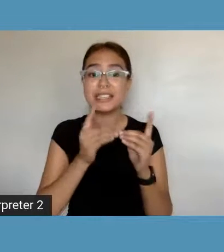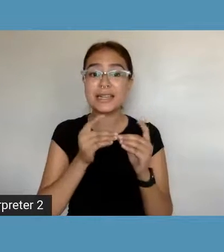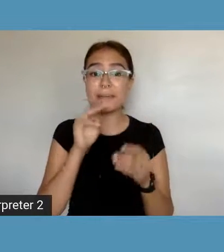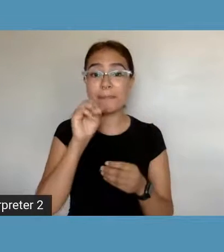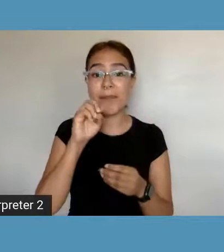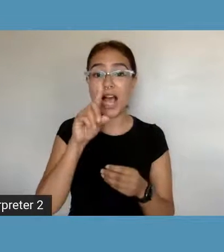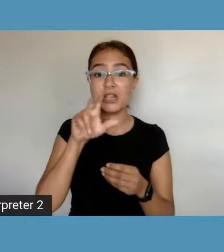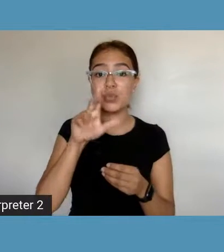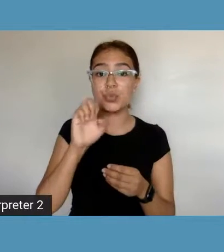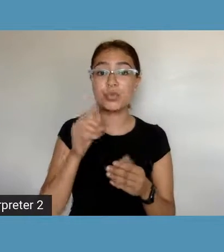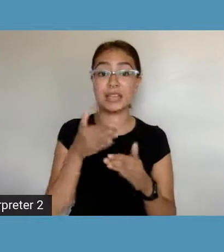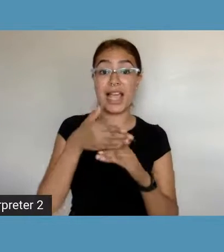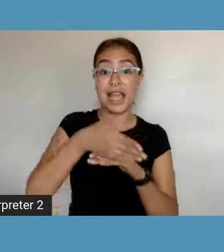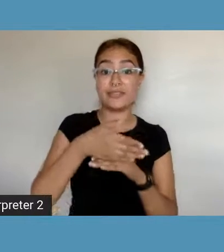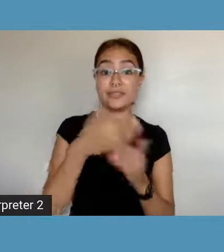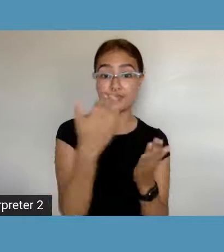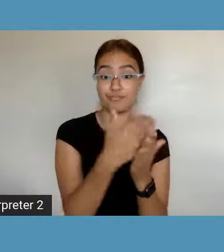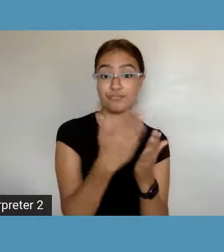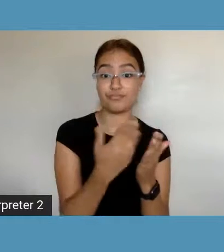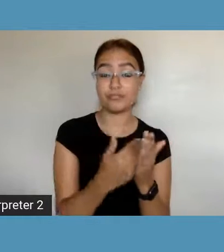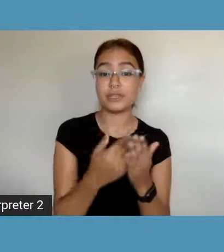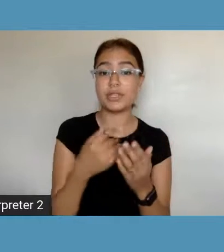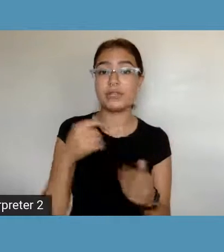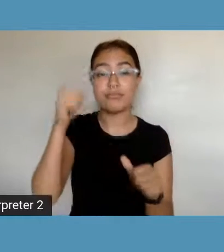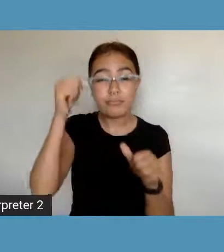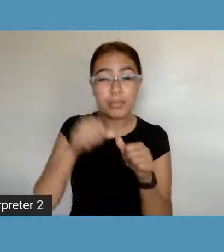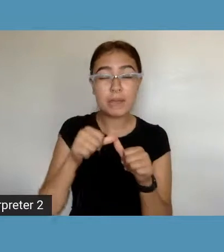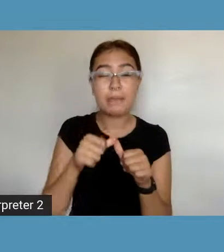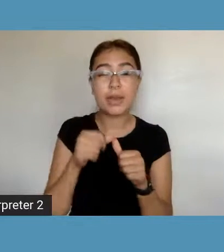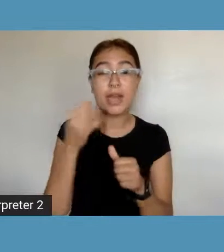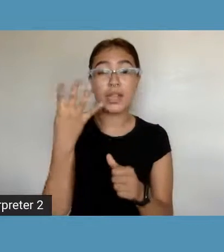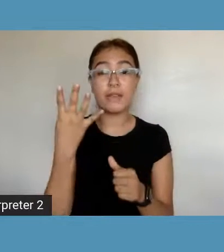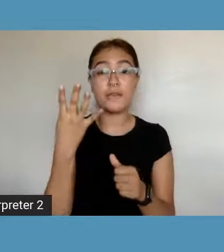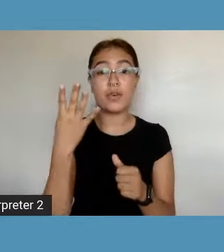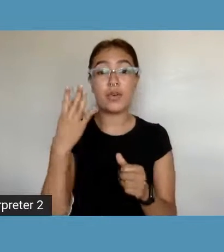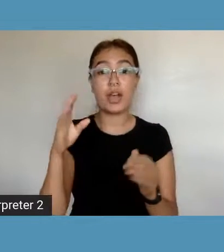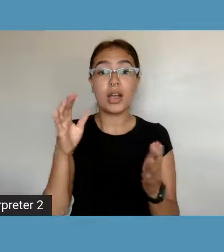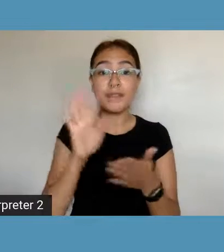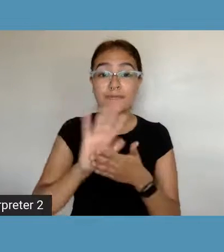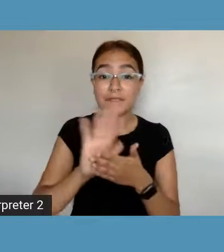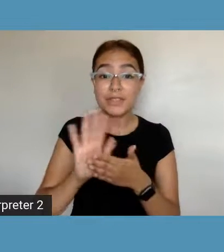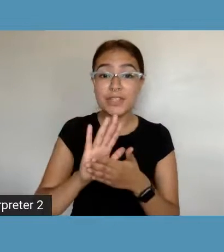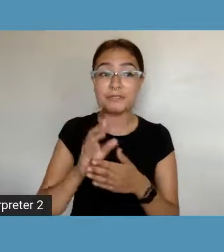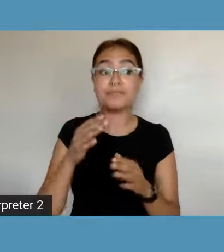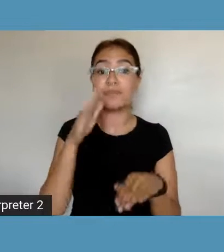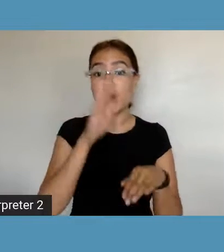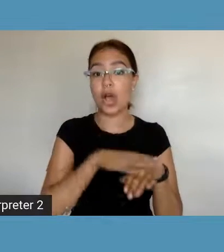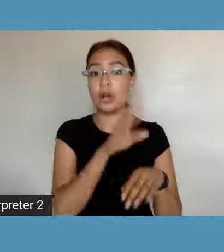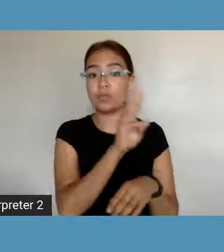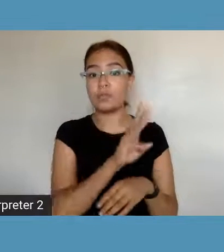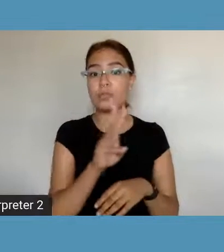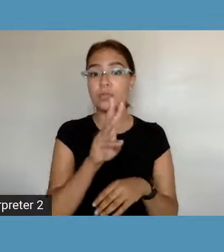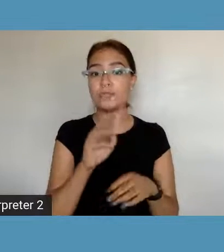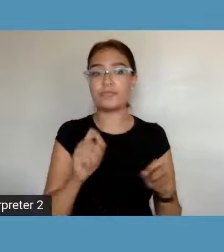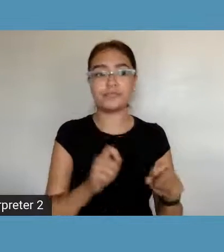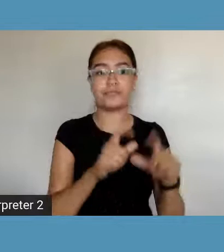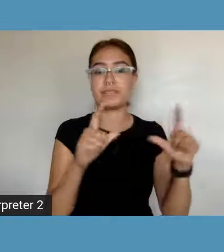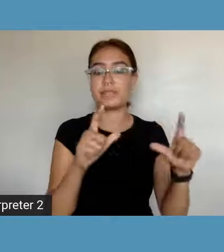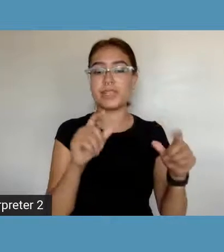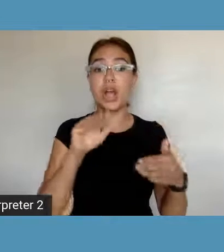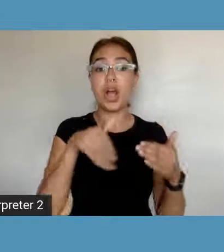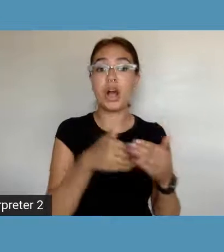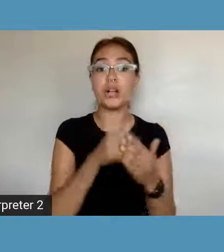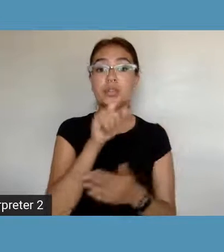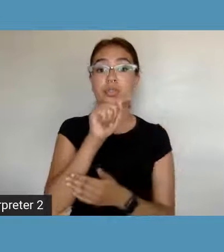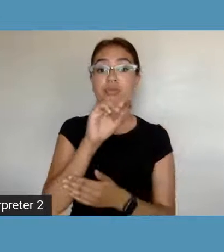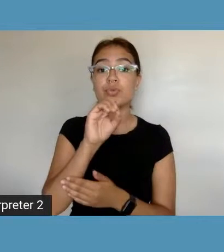each module, just as a reminder, all four videos will be available on our website, as well as a complete toolkit of resources provided by all